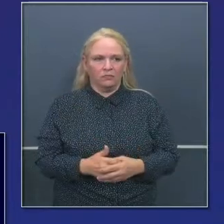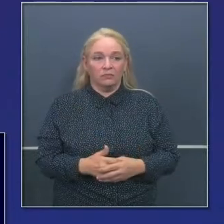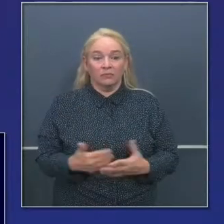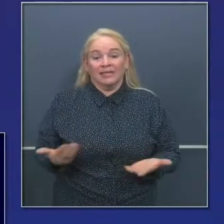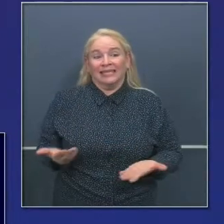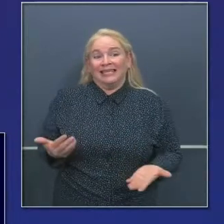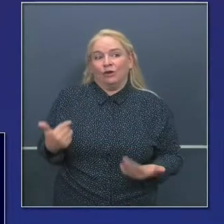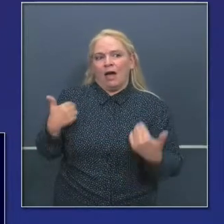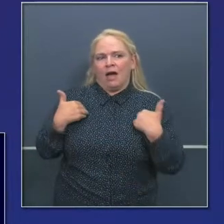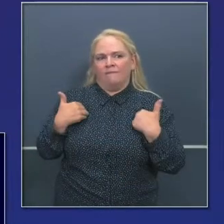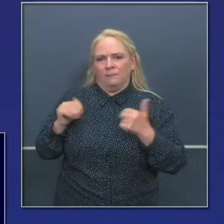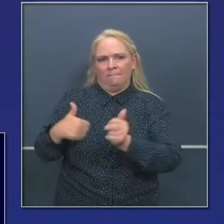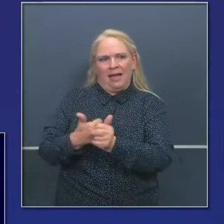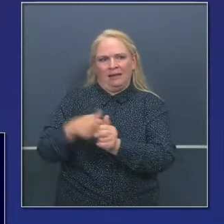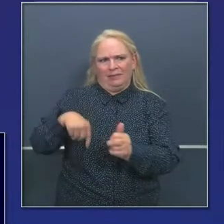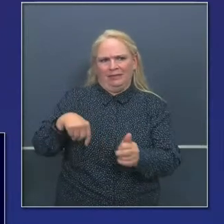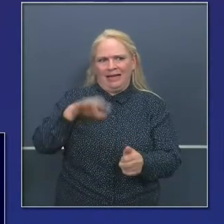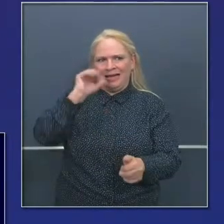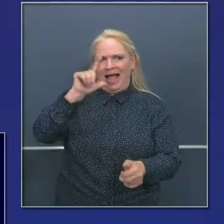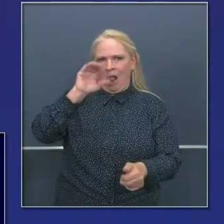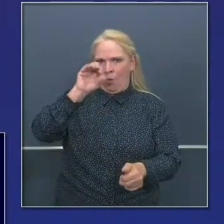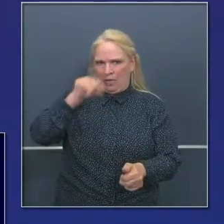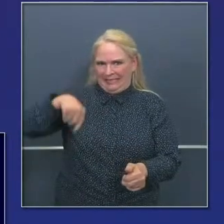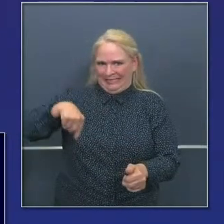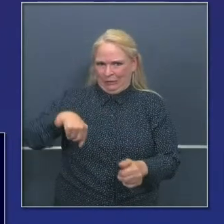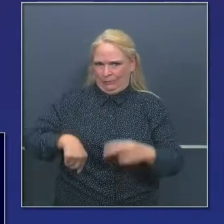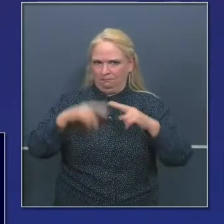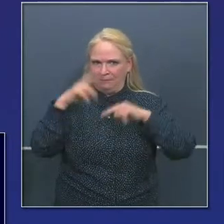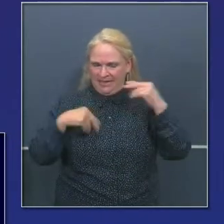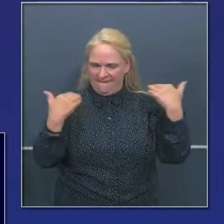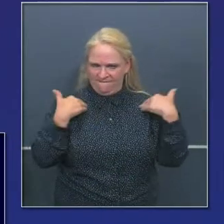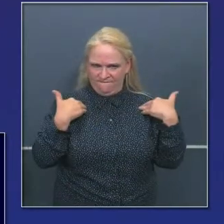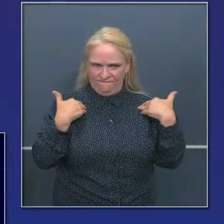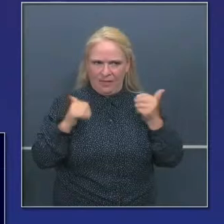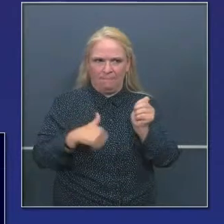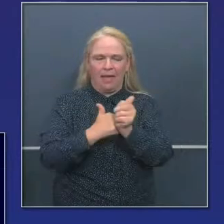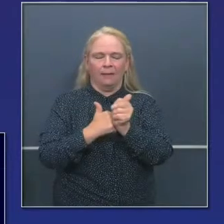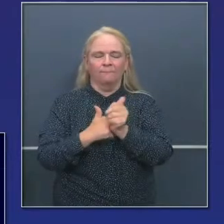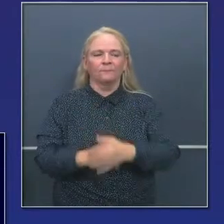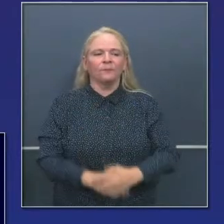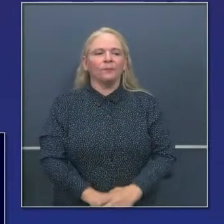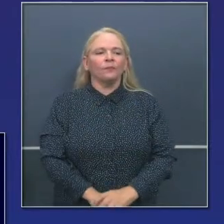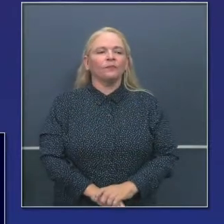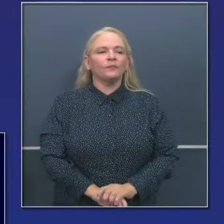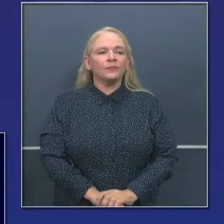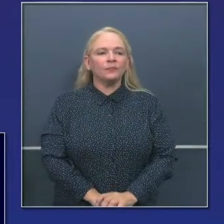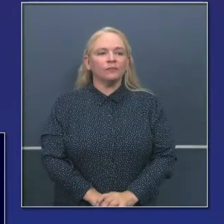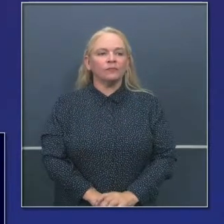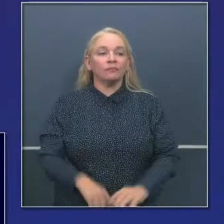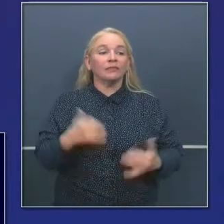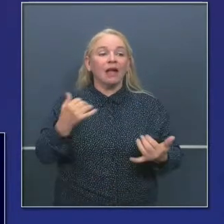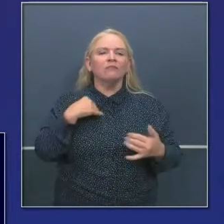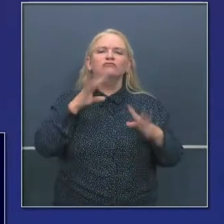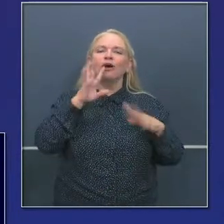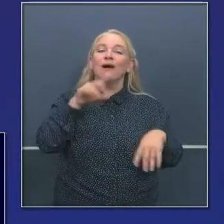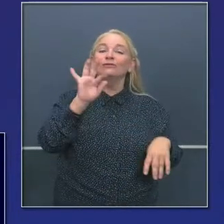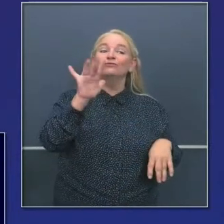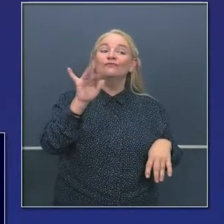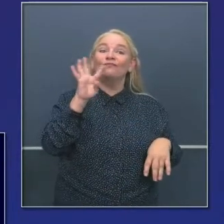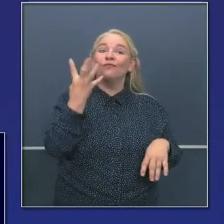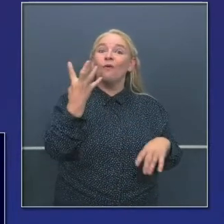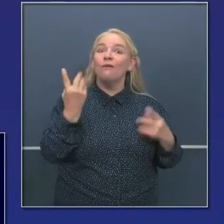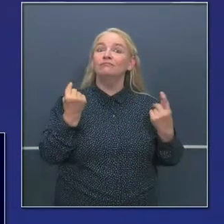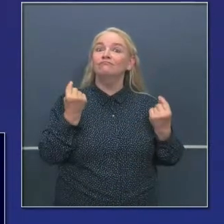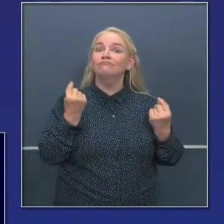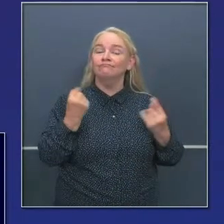Emergency Service, what we refer to as EMSA. As it relates to this 4th of July weekend, again, we have the